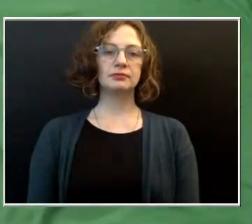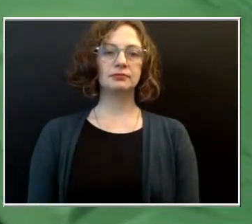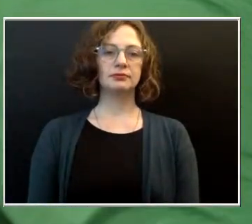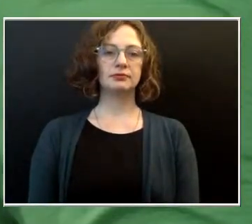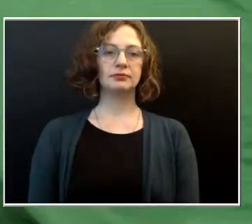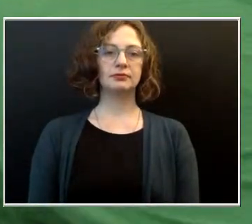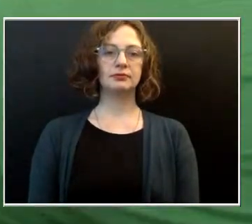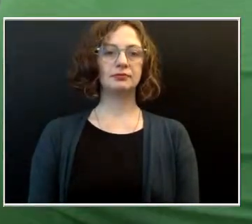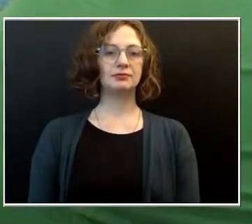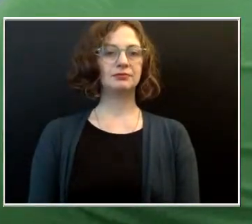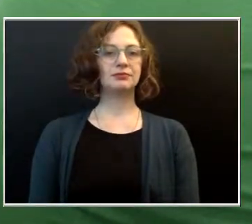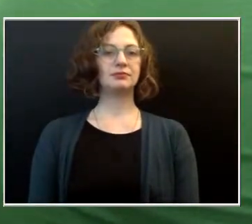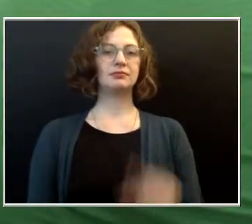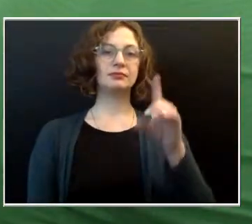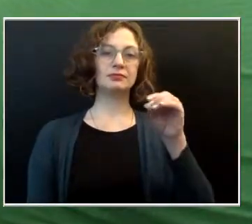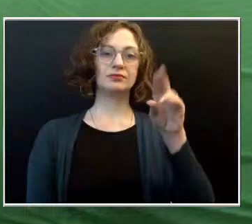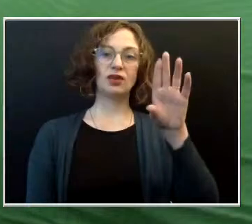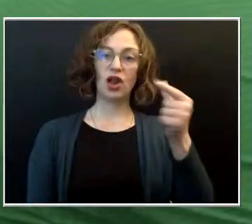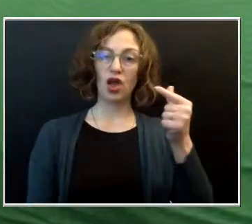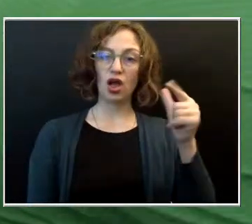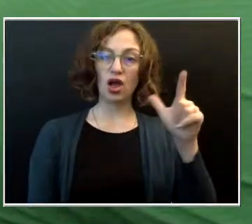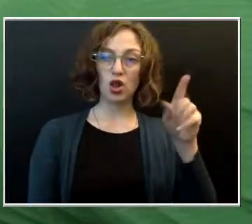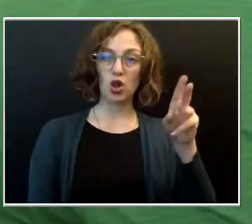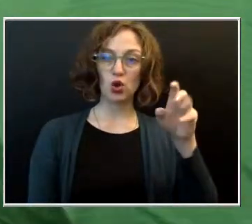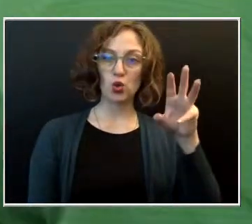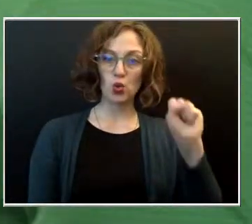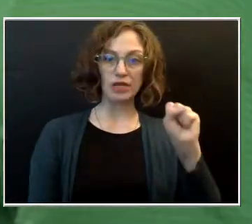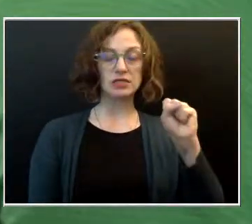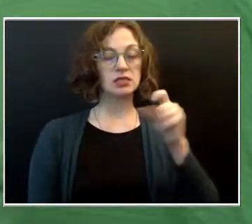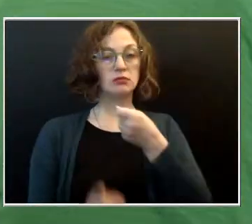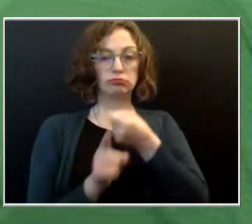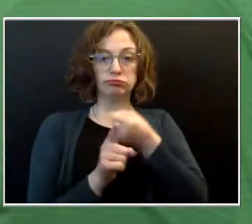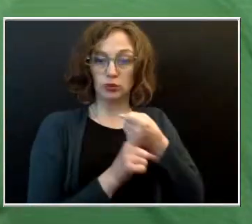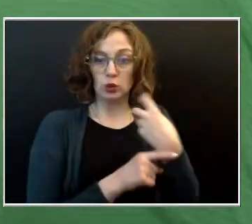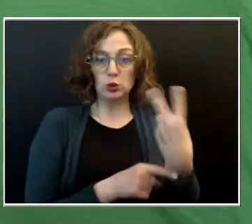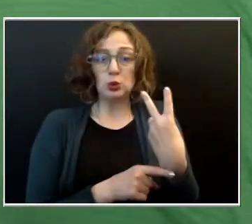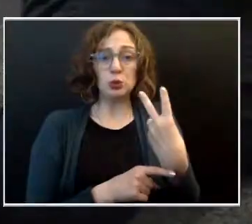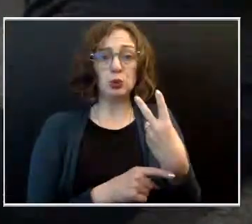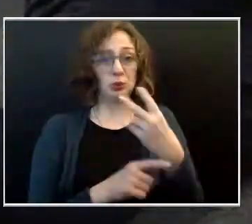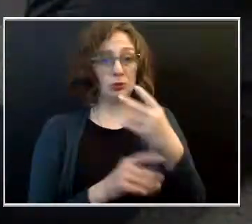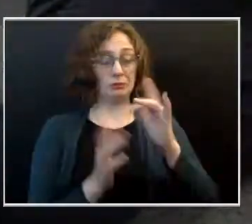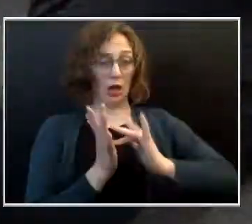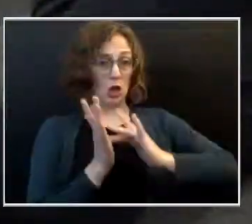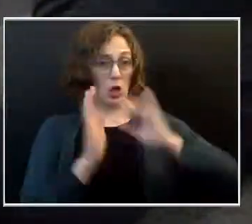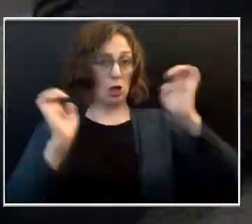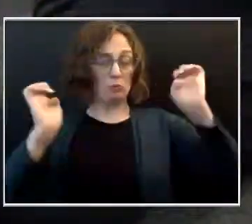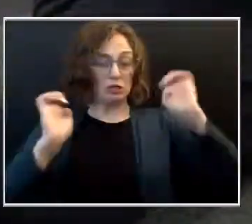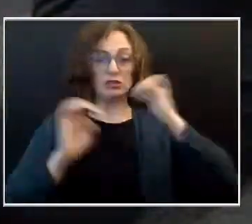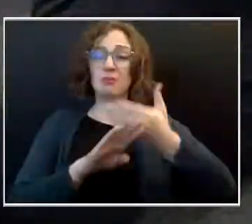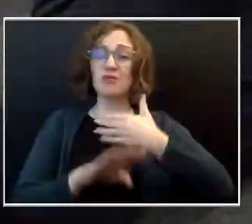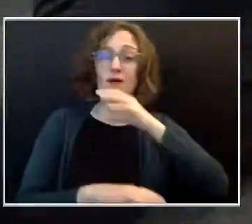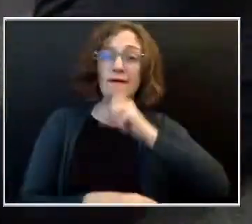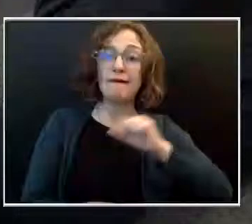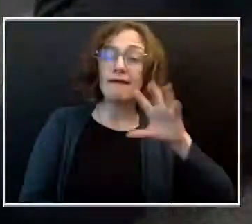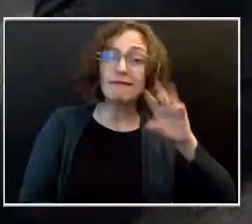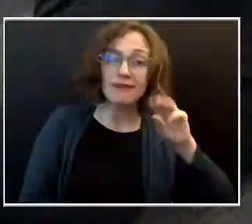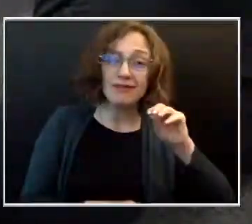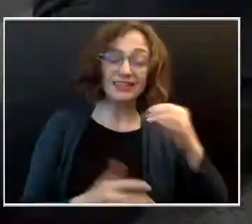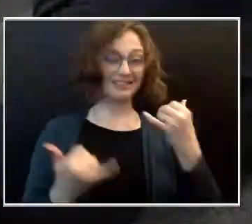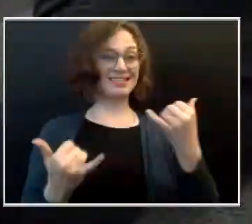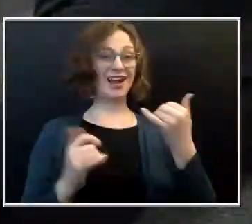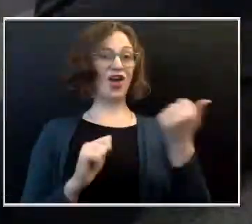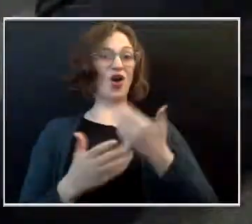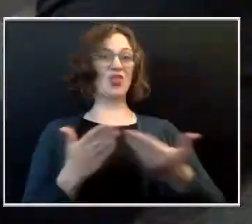Doug Lewis faced two major medical emergencies before he'd even turned 50. On today's All Things Heart, see the unlikely hero